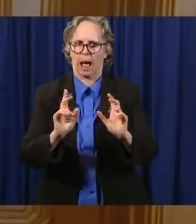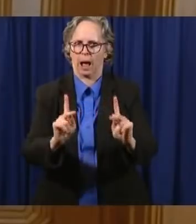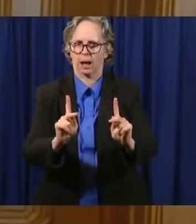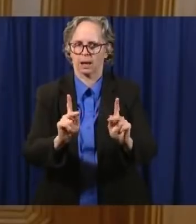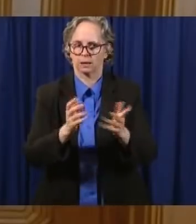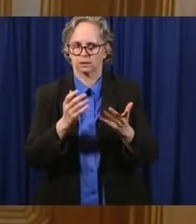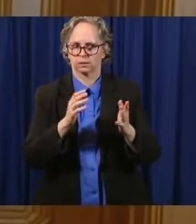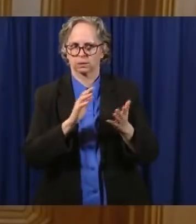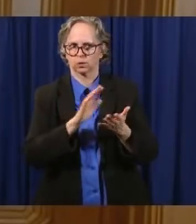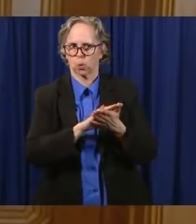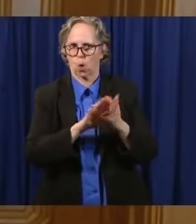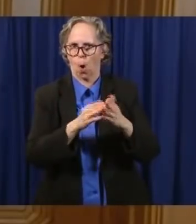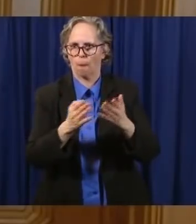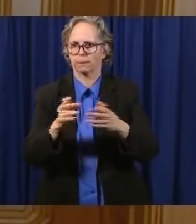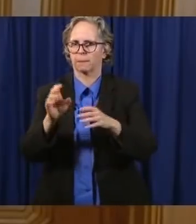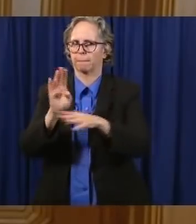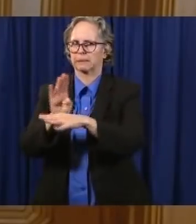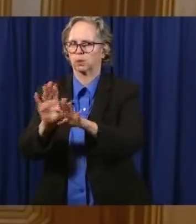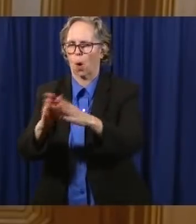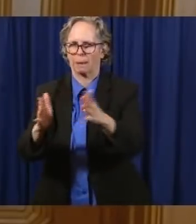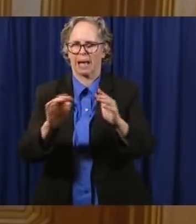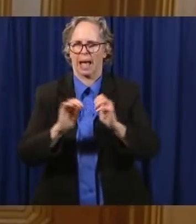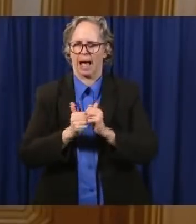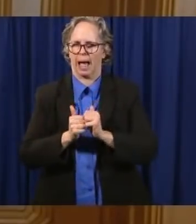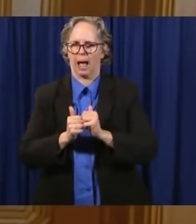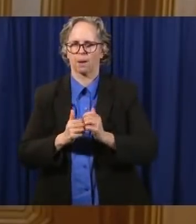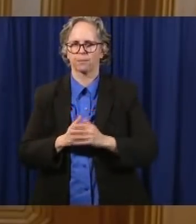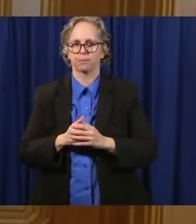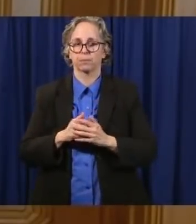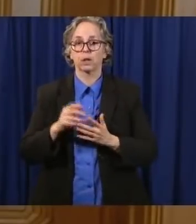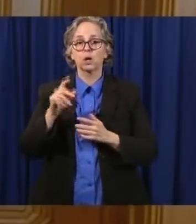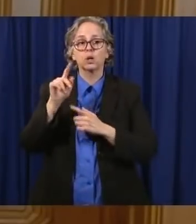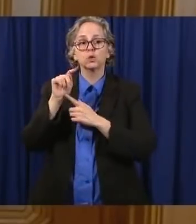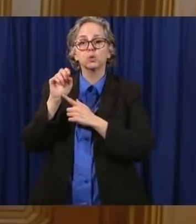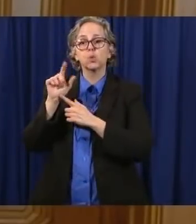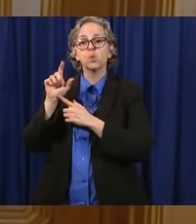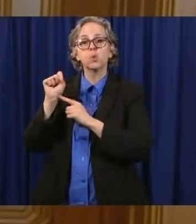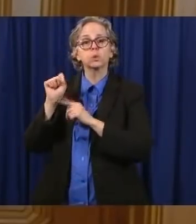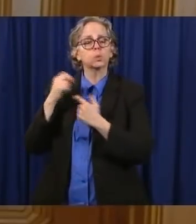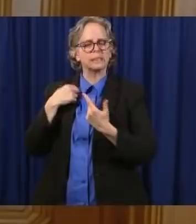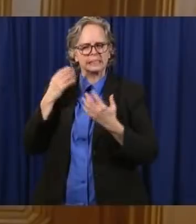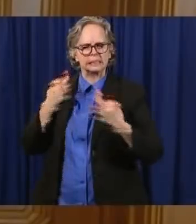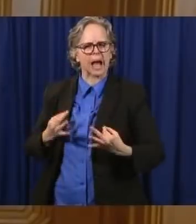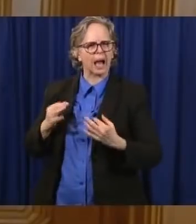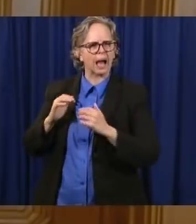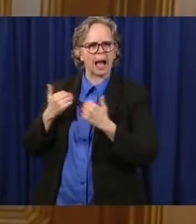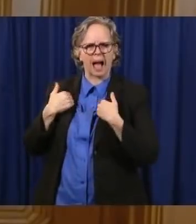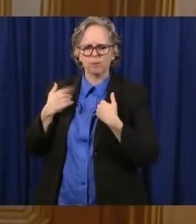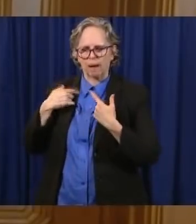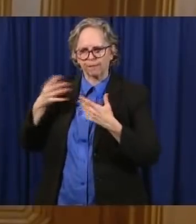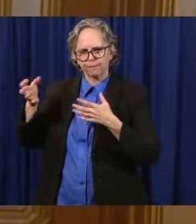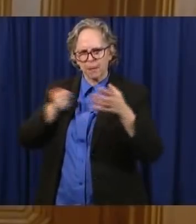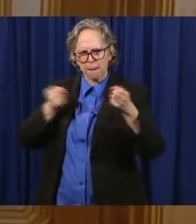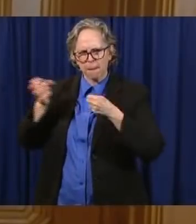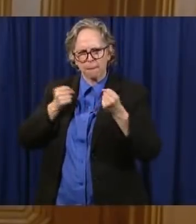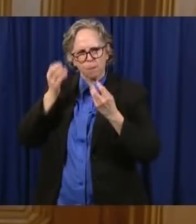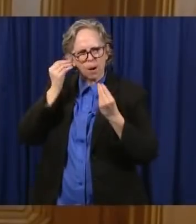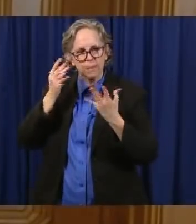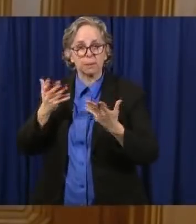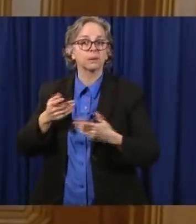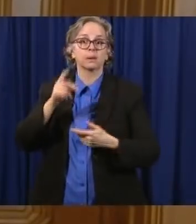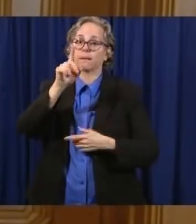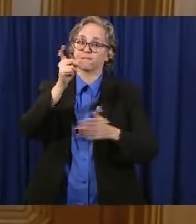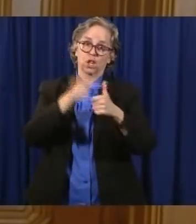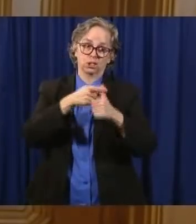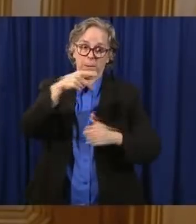on what tools we have. And we're frantically trying to get these tools in. We're trying to get the personal protection equipment